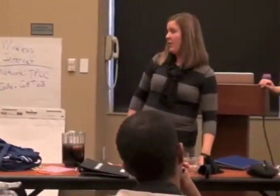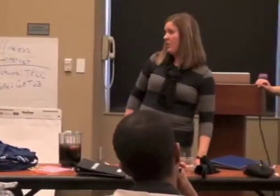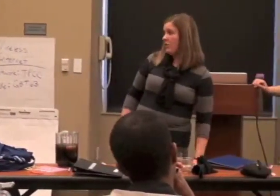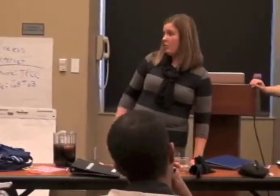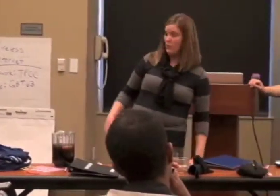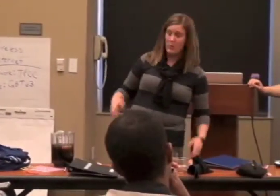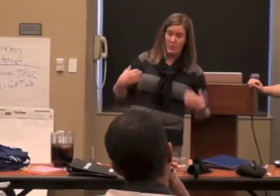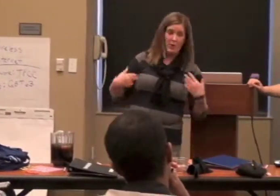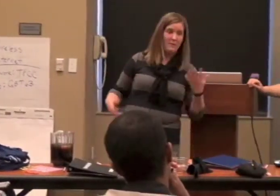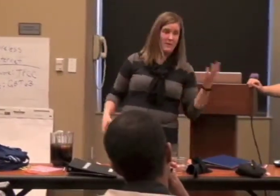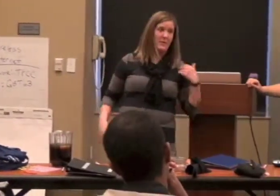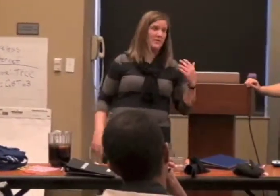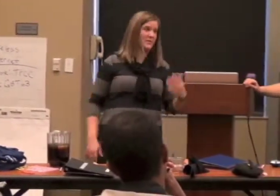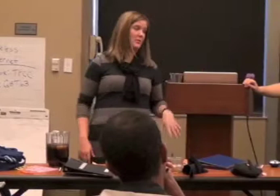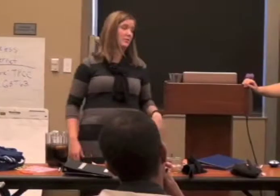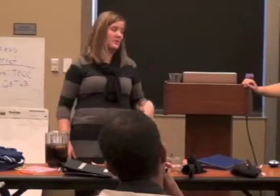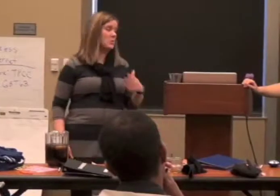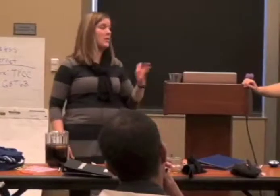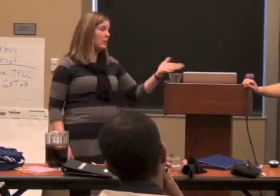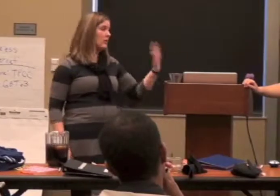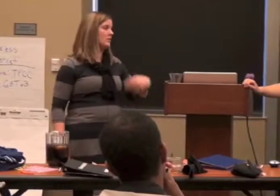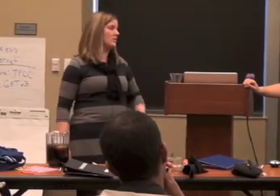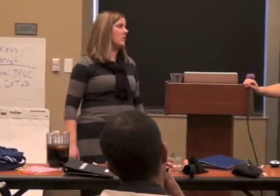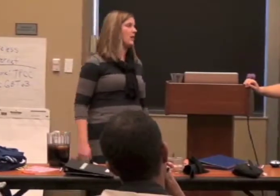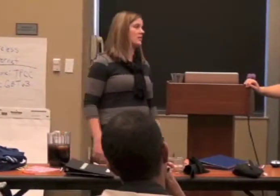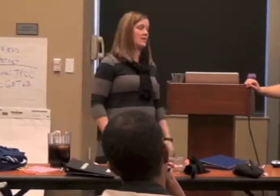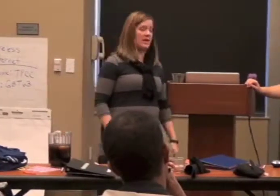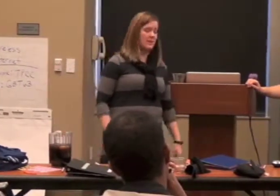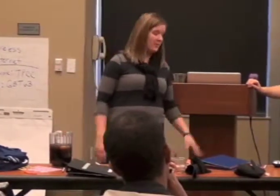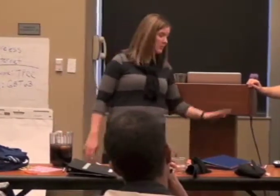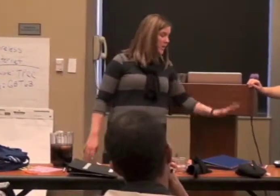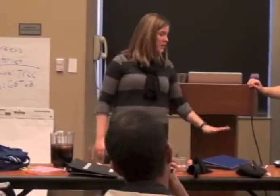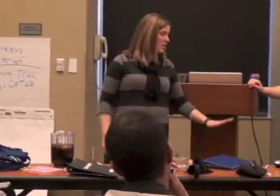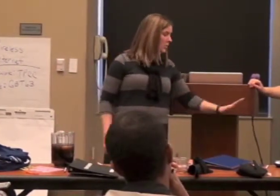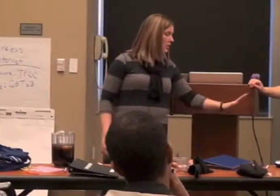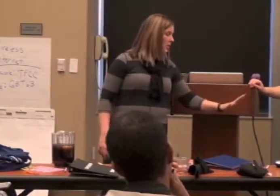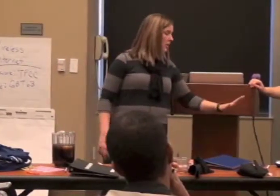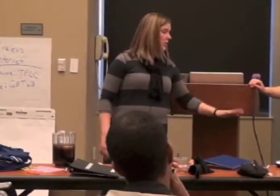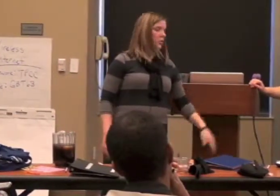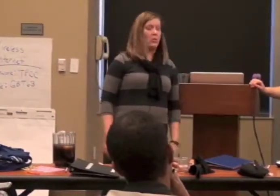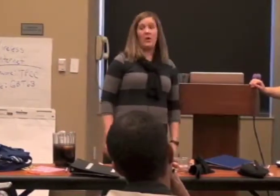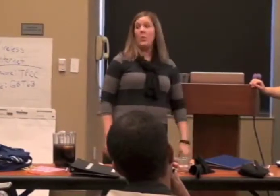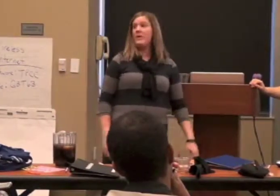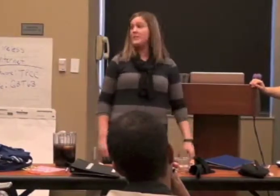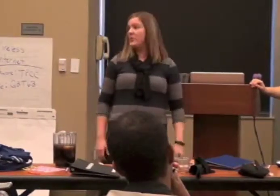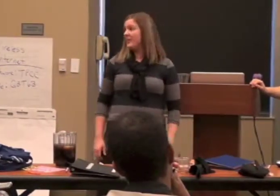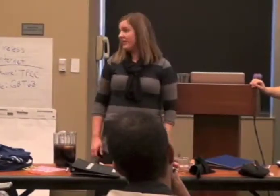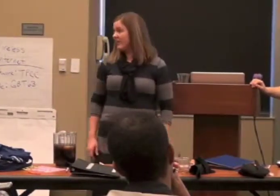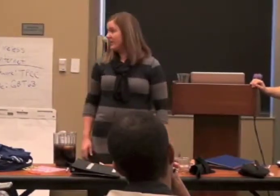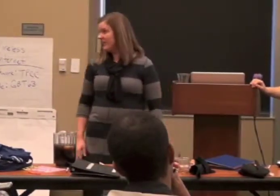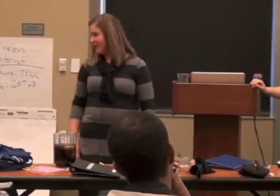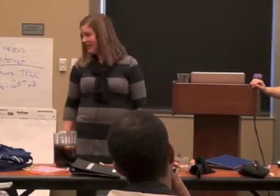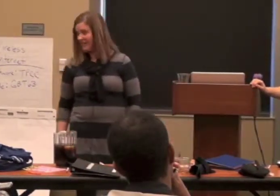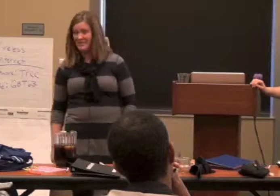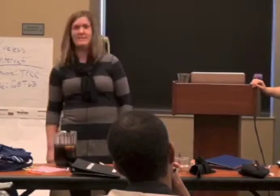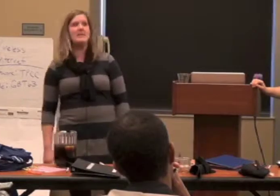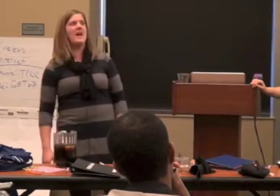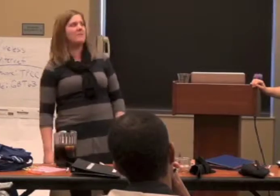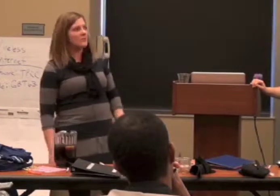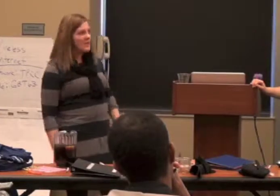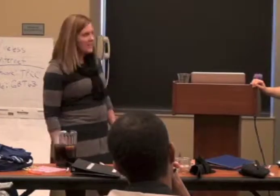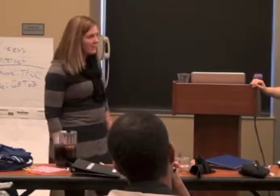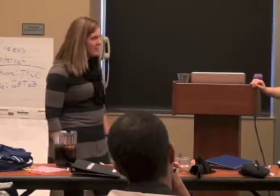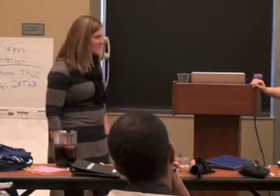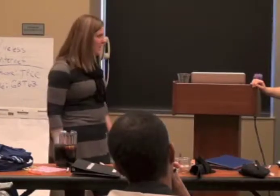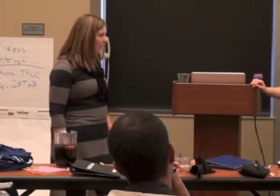and we were all females, and it was a school that we couldn't just walk into the guy's bathroom. So We're like, what is going on in there? He's